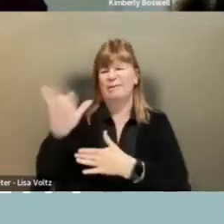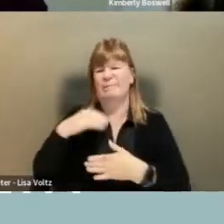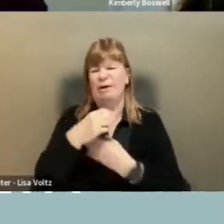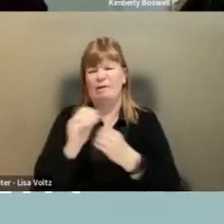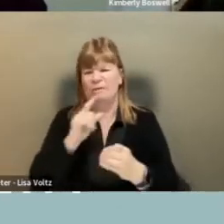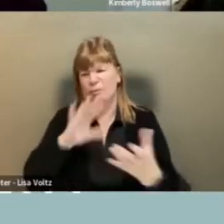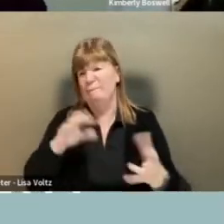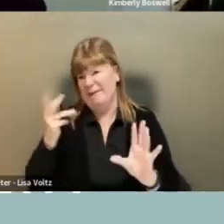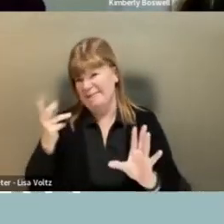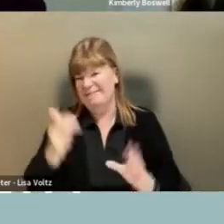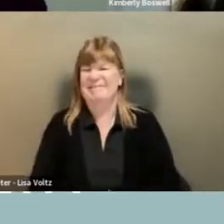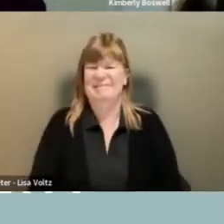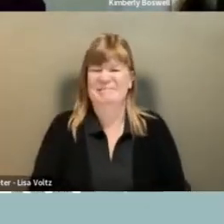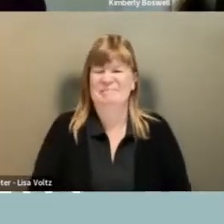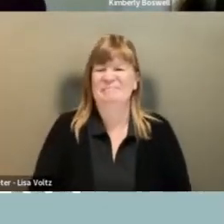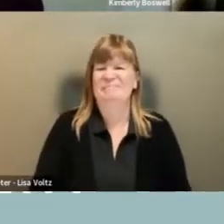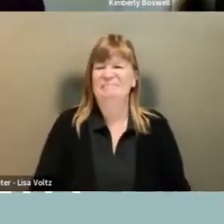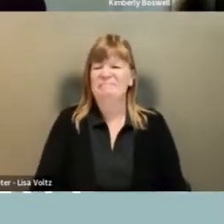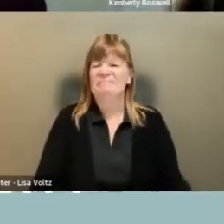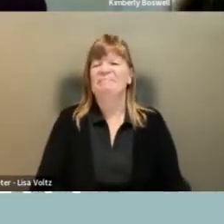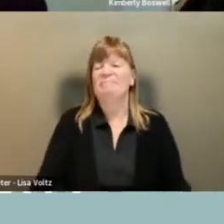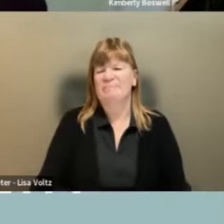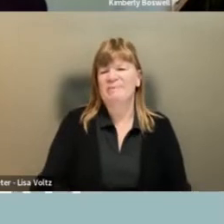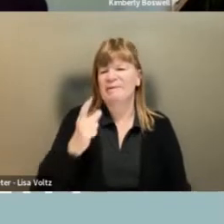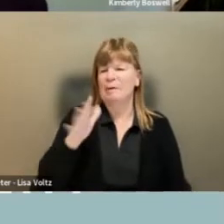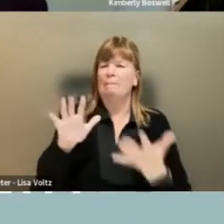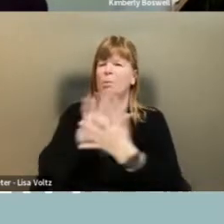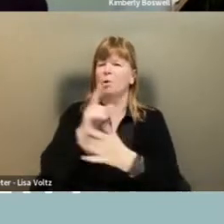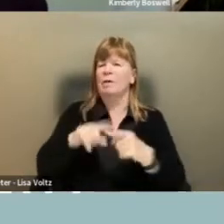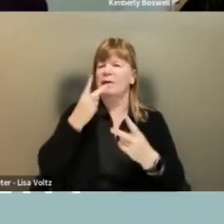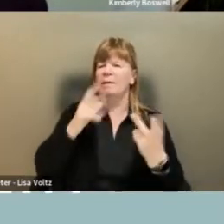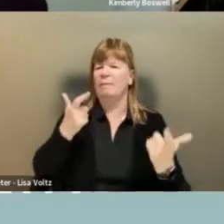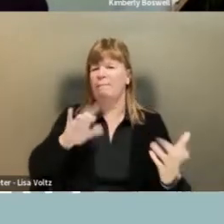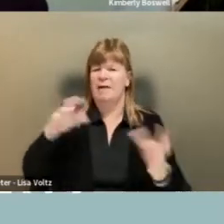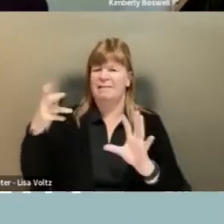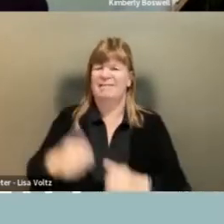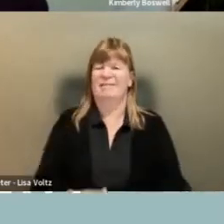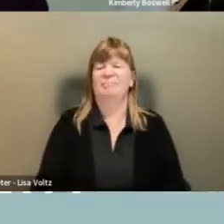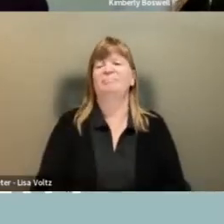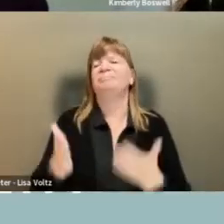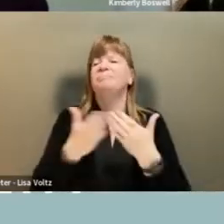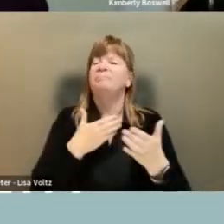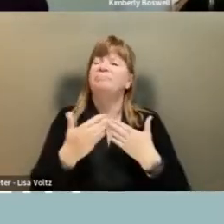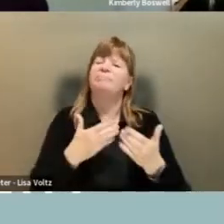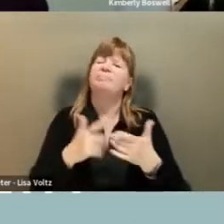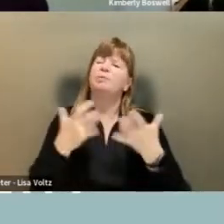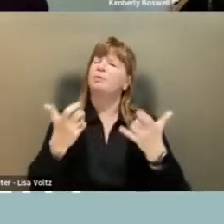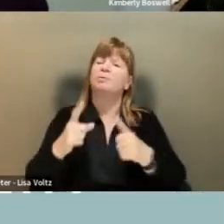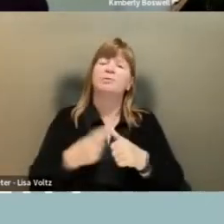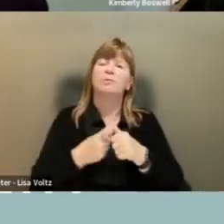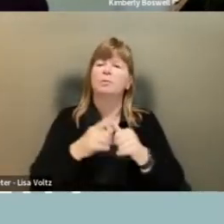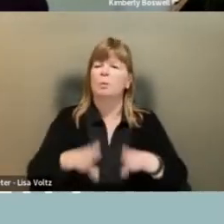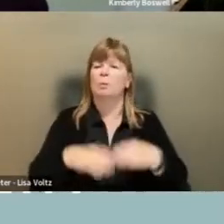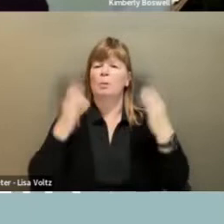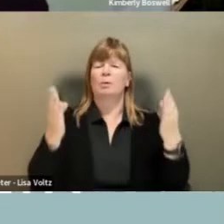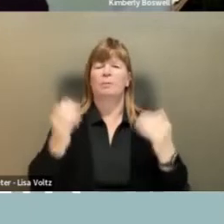So blur it so you can't see the big mess in my office. So just wanted to start out, next